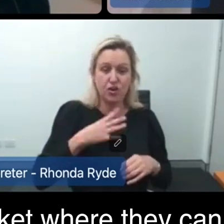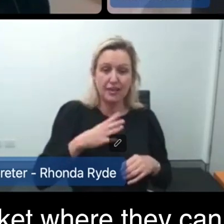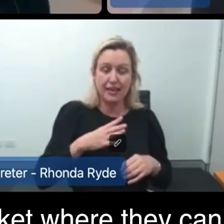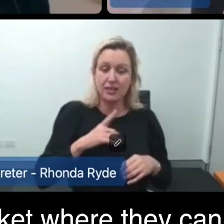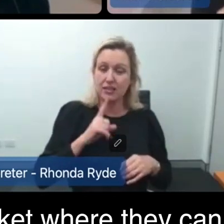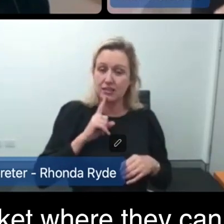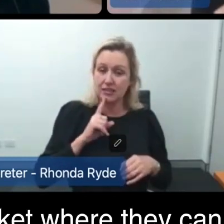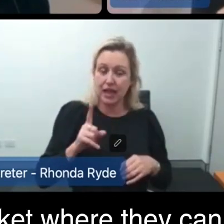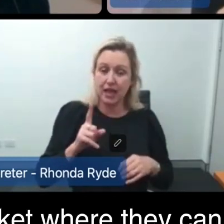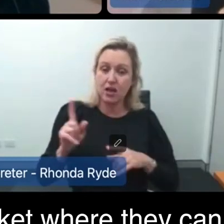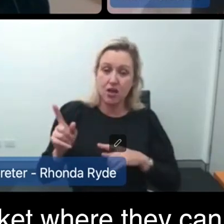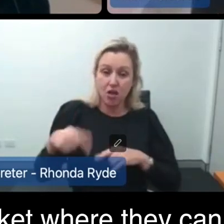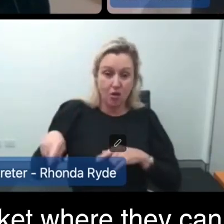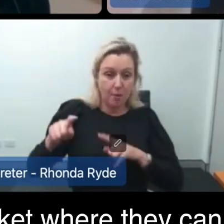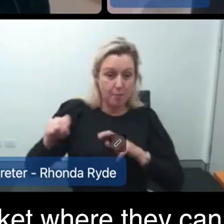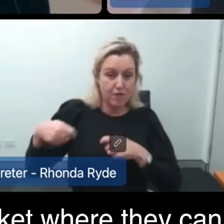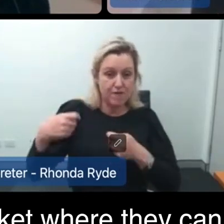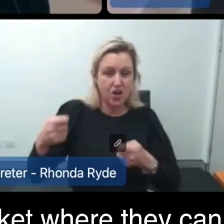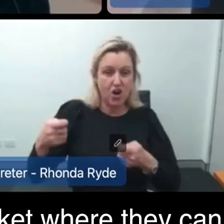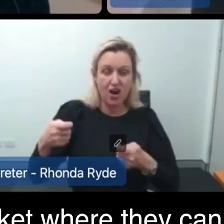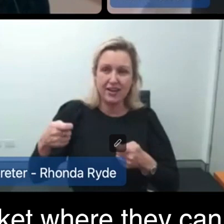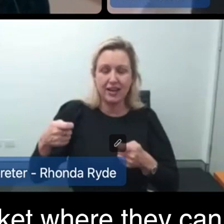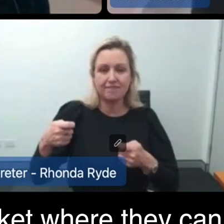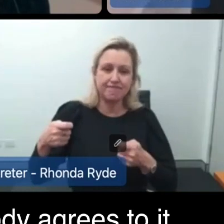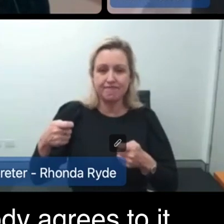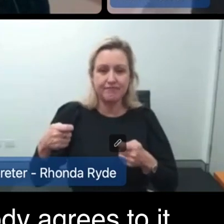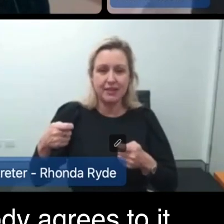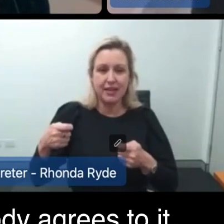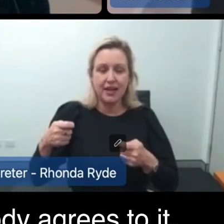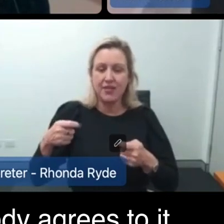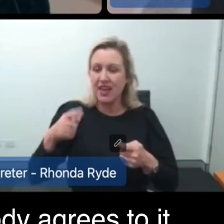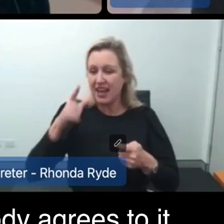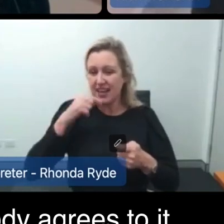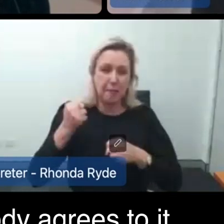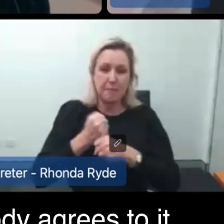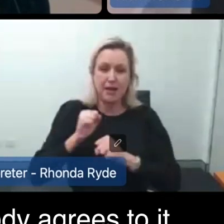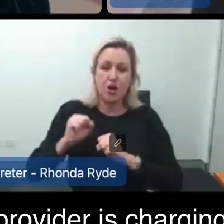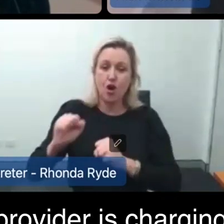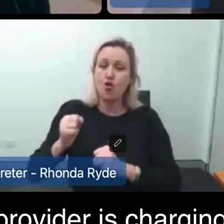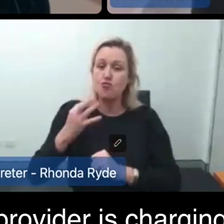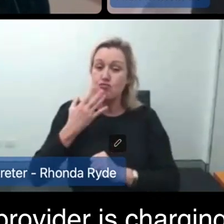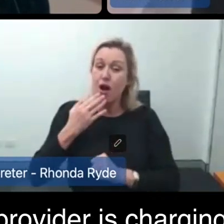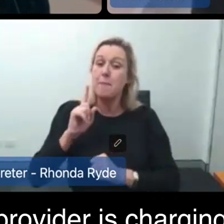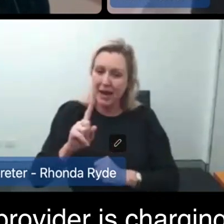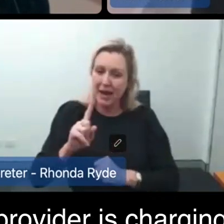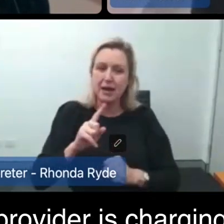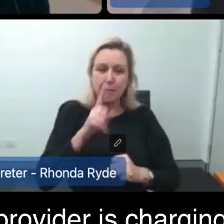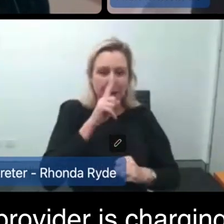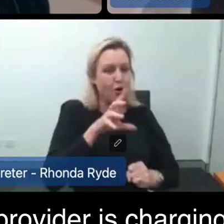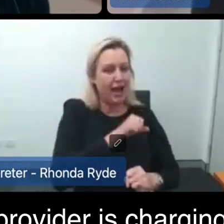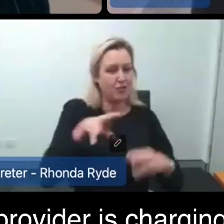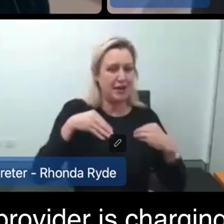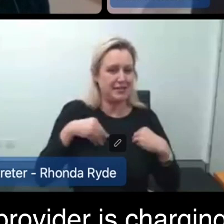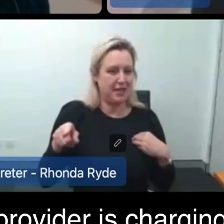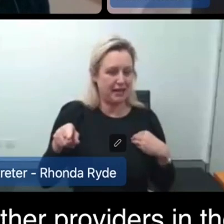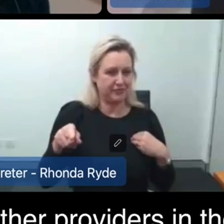that providers are operating in a market where they can set prices, but only if somebody agrees to it. So if you're finding that